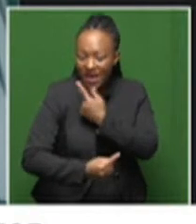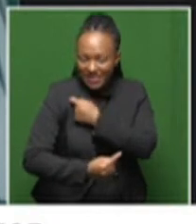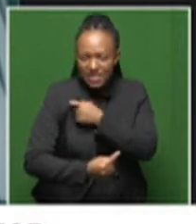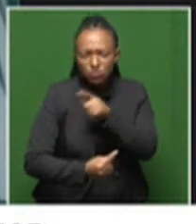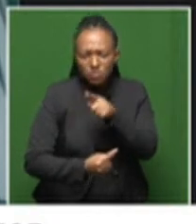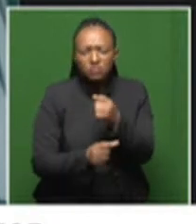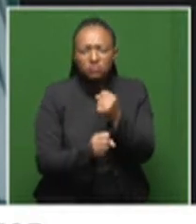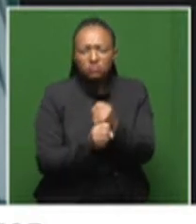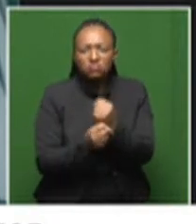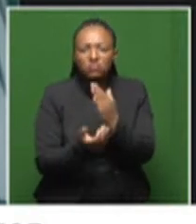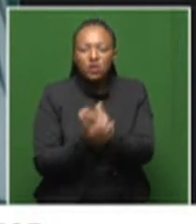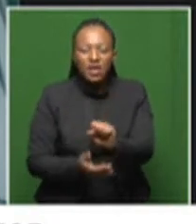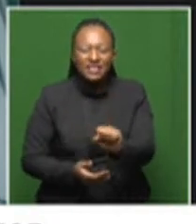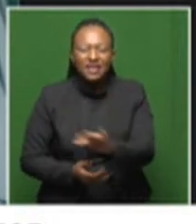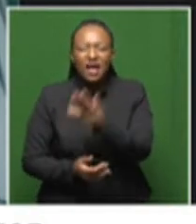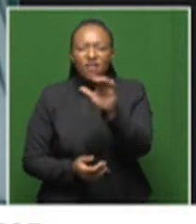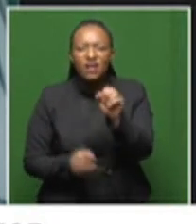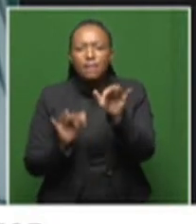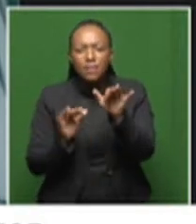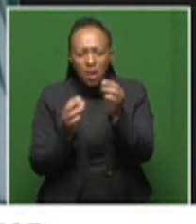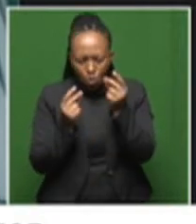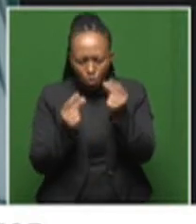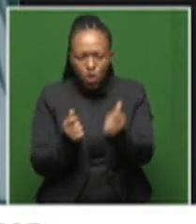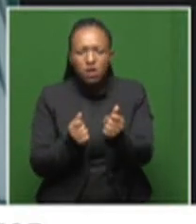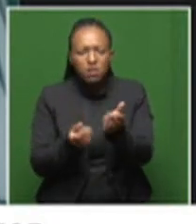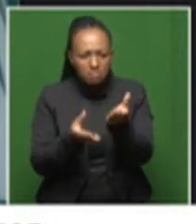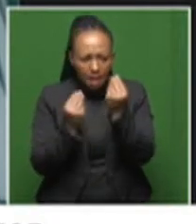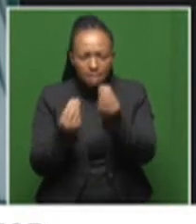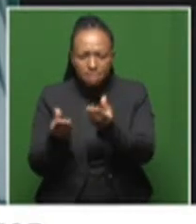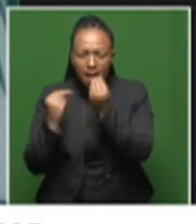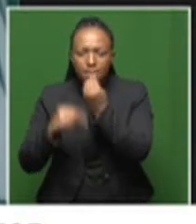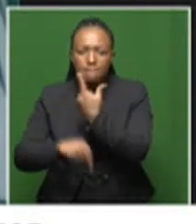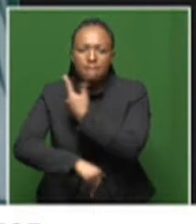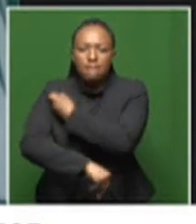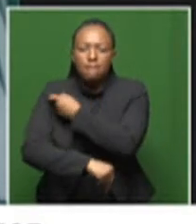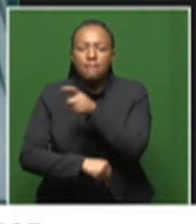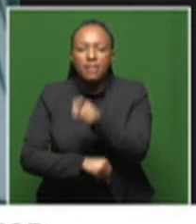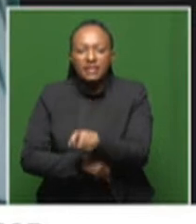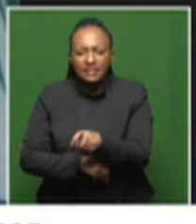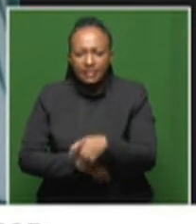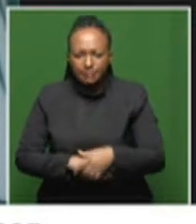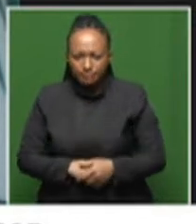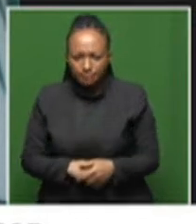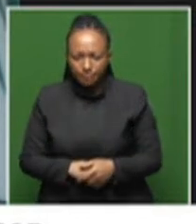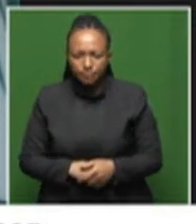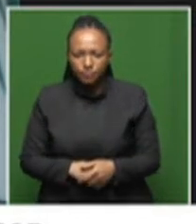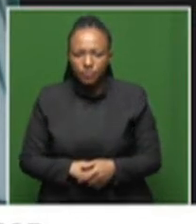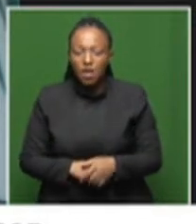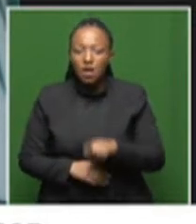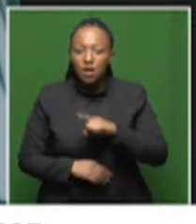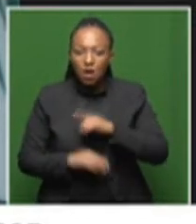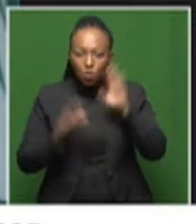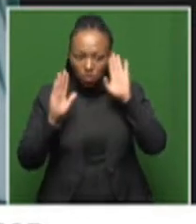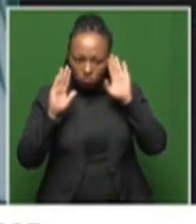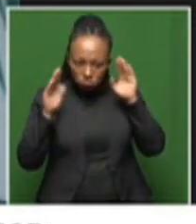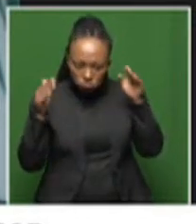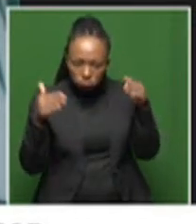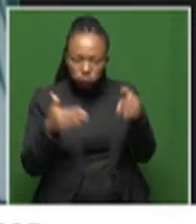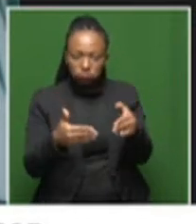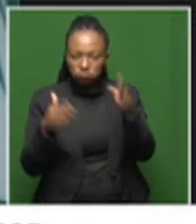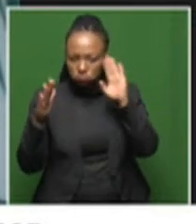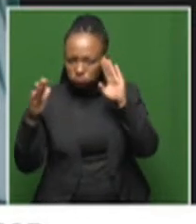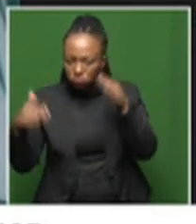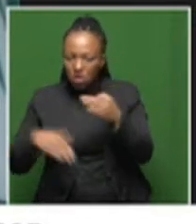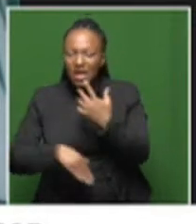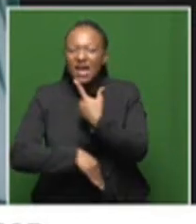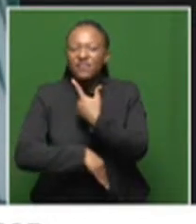South Africans as quickly as possible. We will now pay attention to vaccination per district and